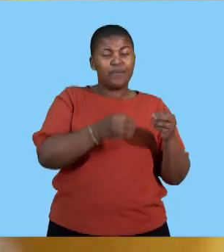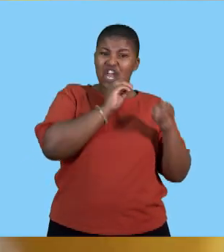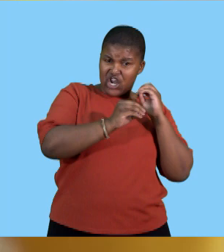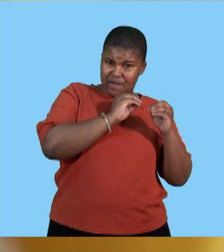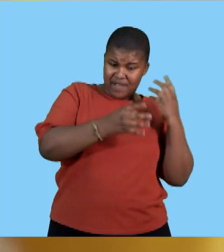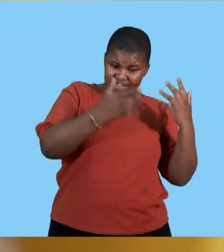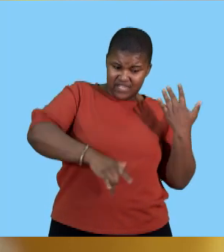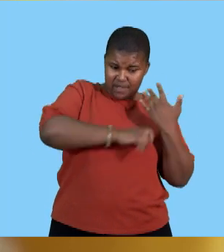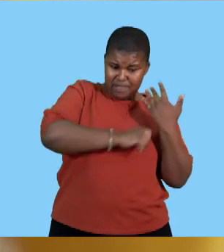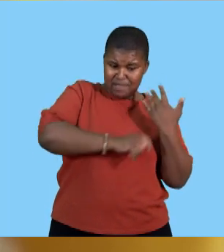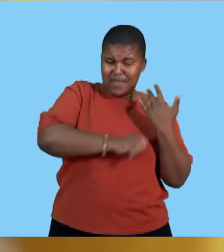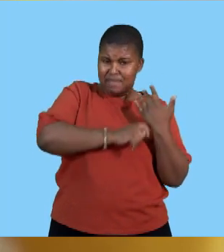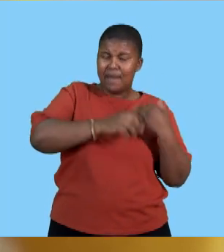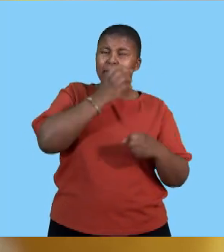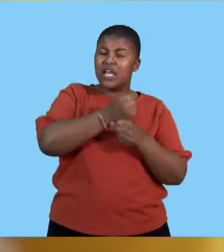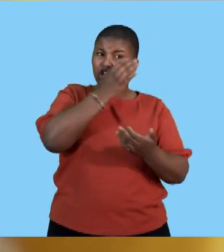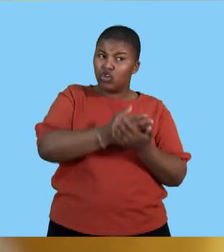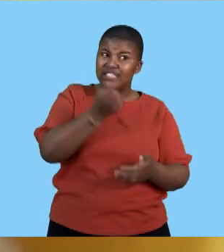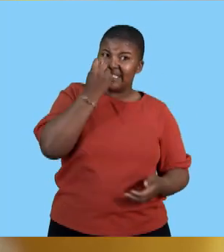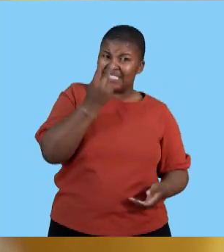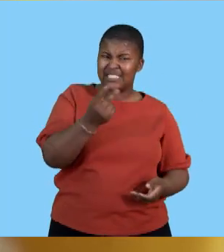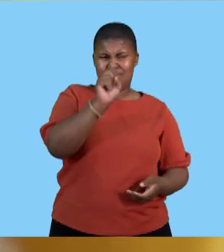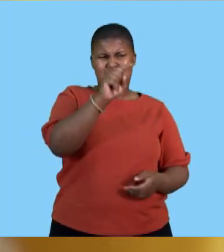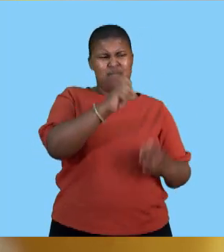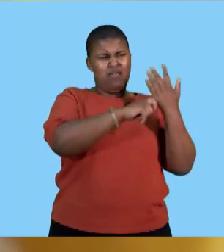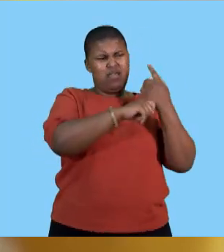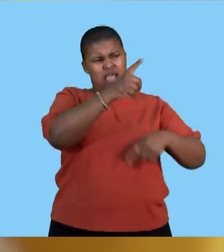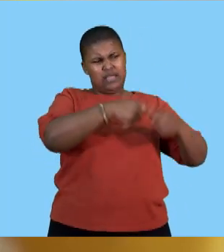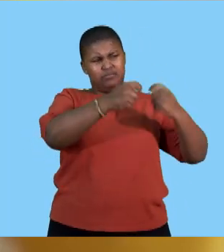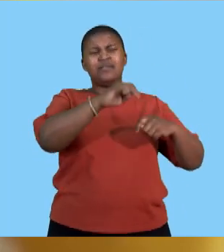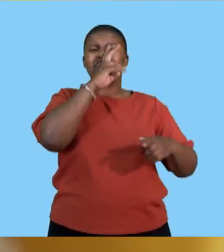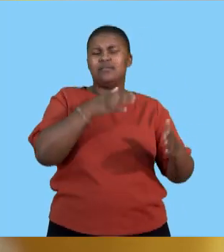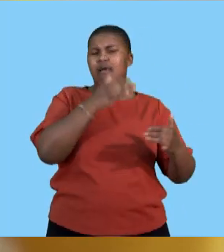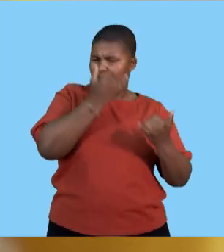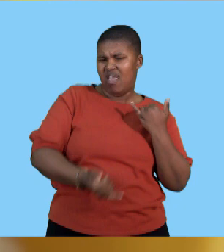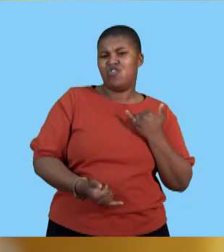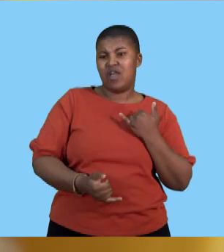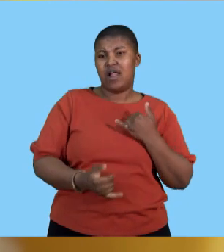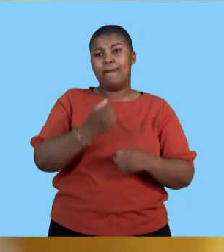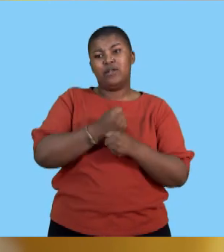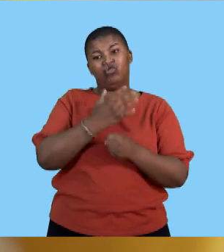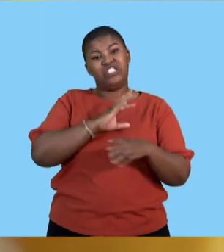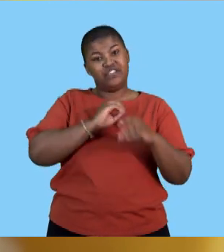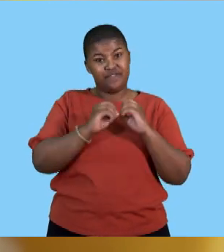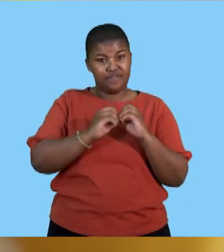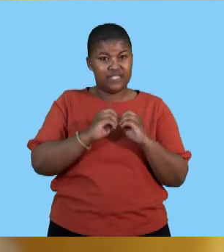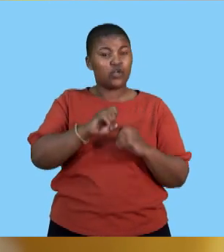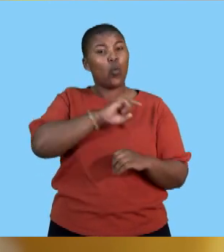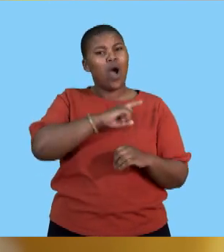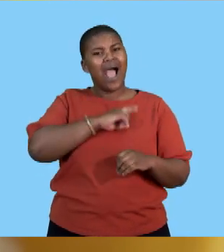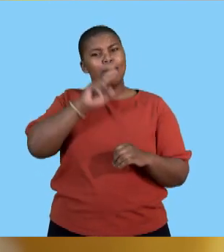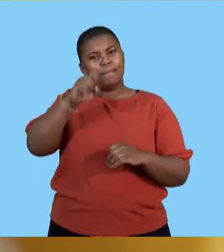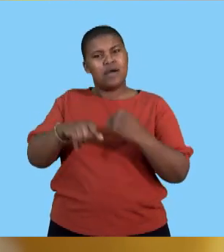are debited to the land and buildings, that's an error. And how we correct it is we subtract that amount from the land and buildings